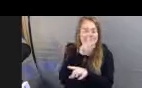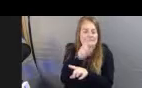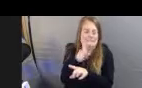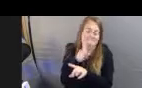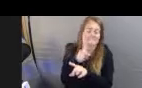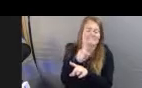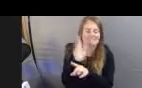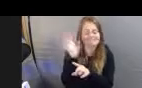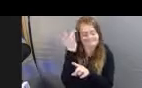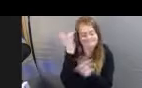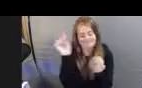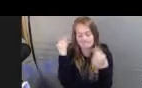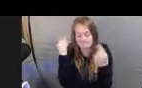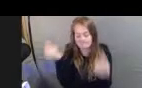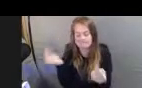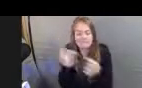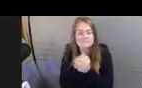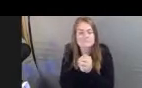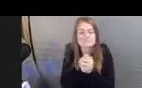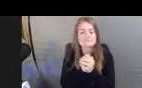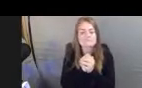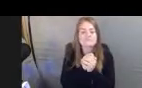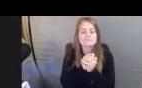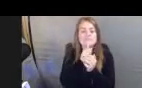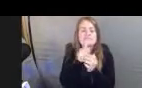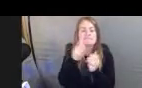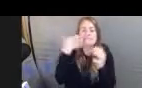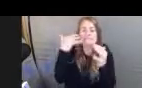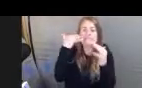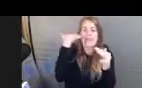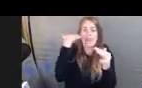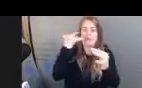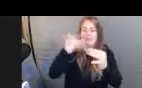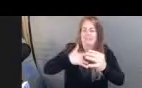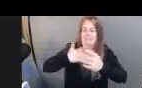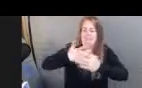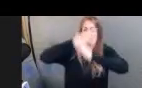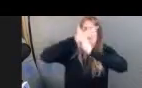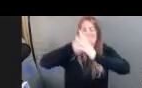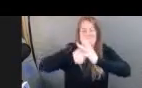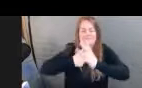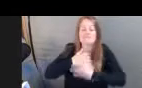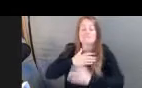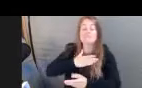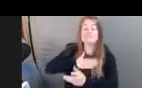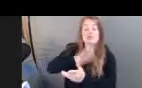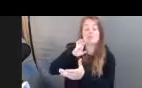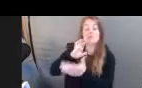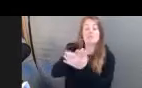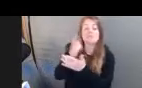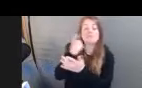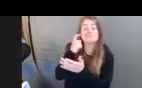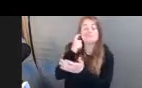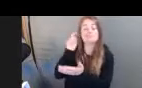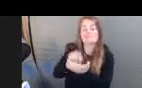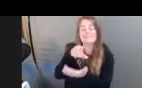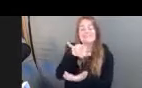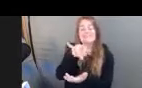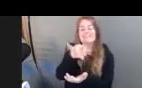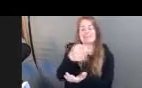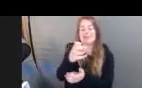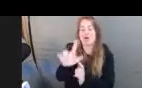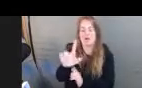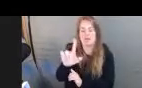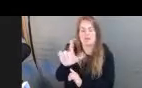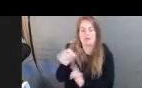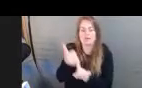for people, like I said, is the transmission of sound. And one of the cool things that my wife discovered being at City Hall, now, as I said, she doesn't